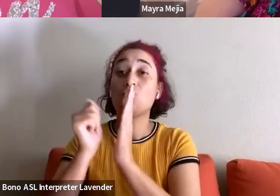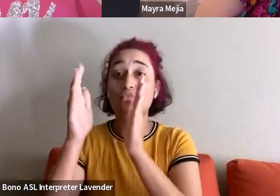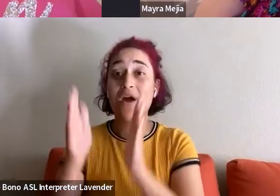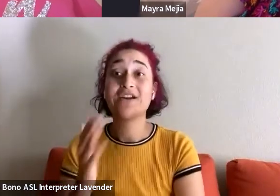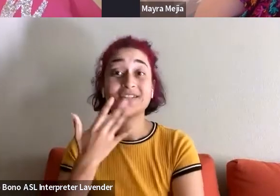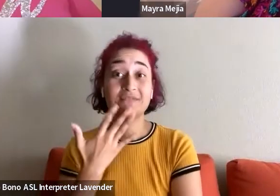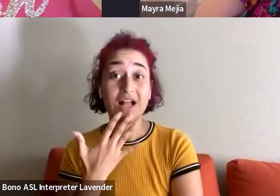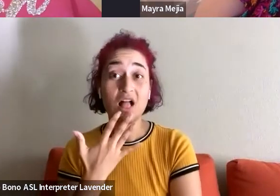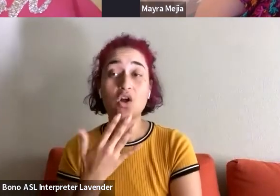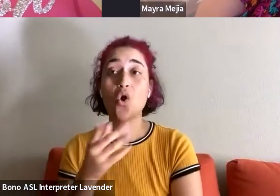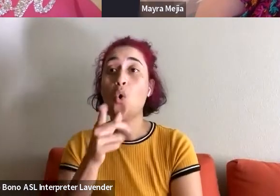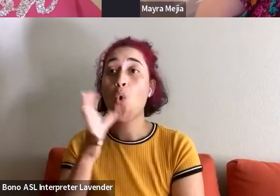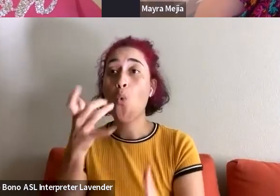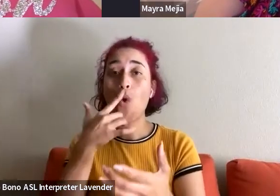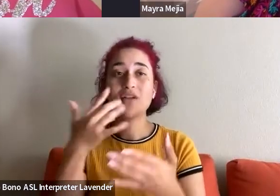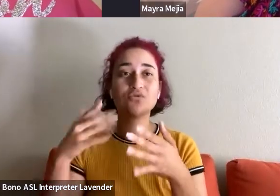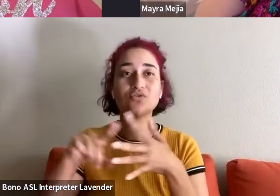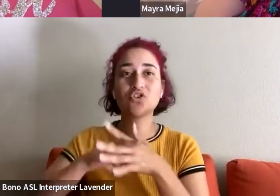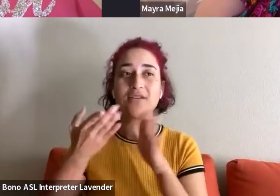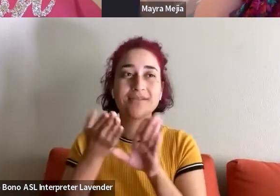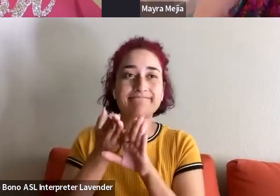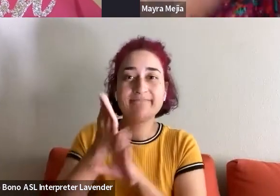want to enter the mainstream media space?